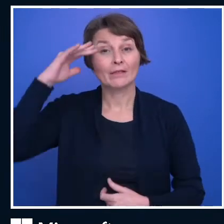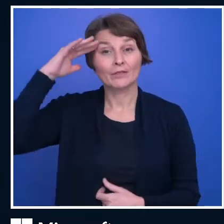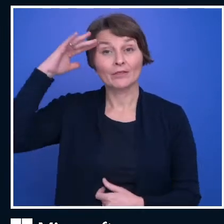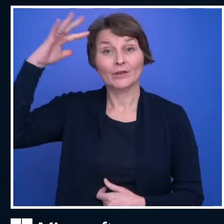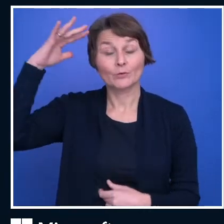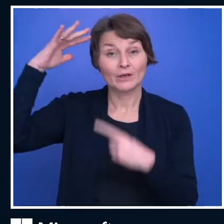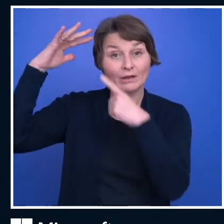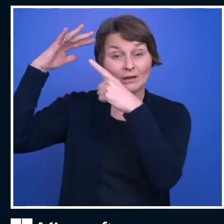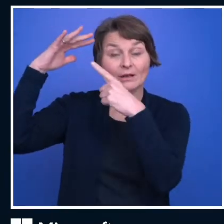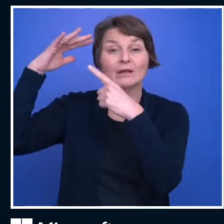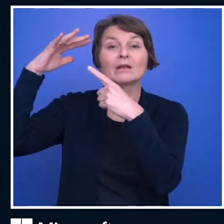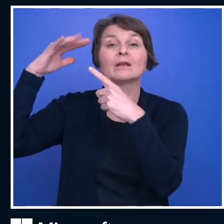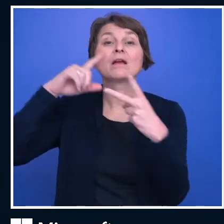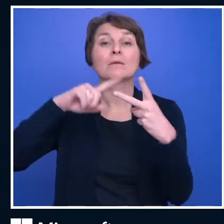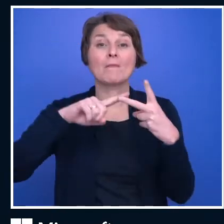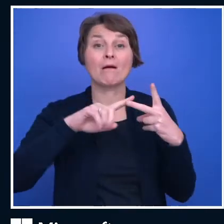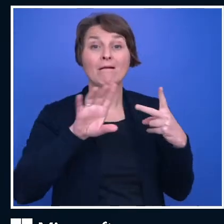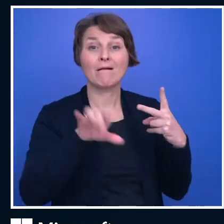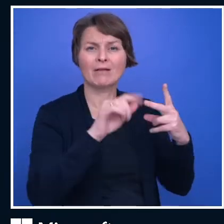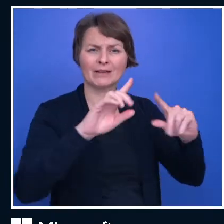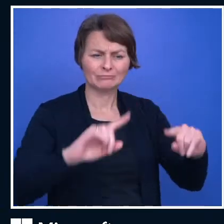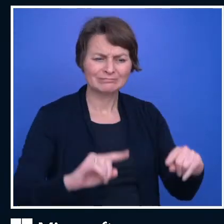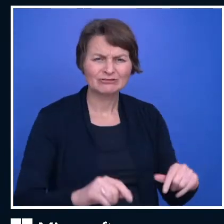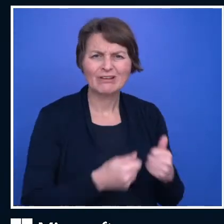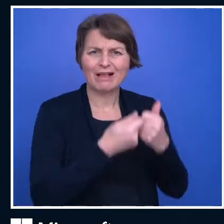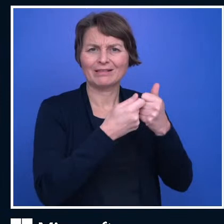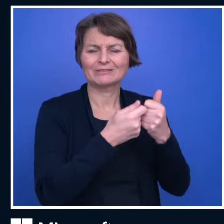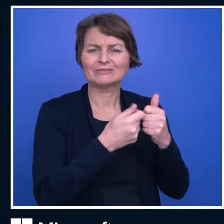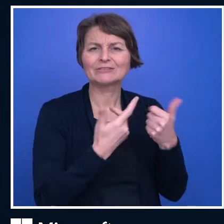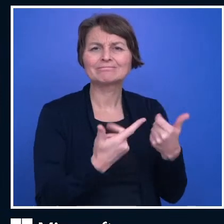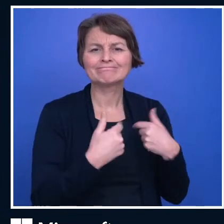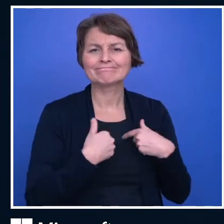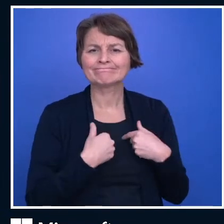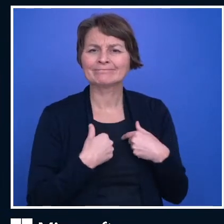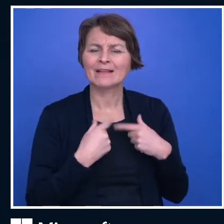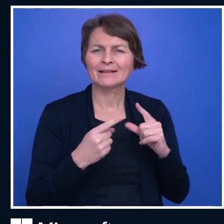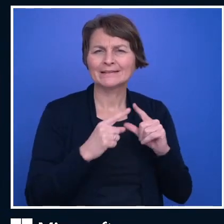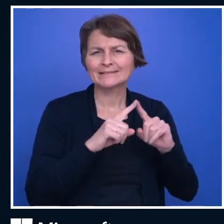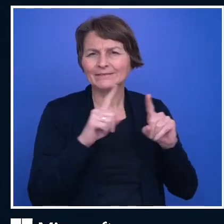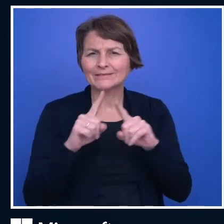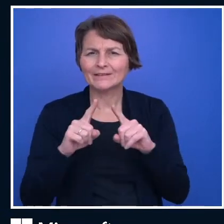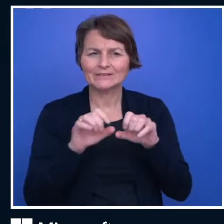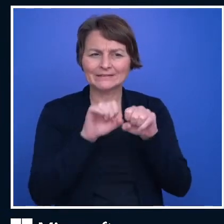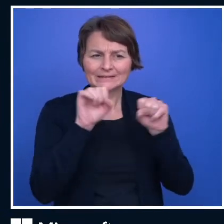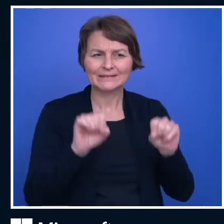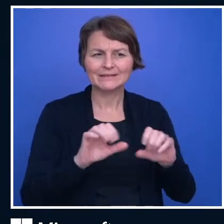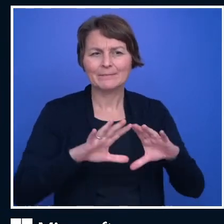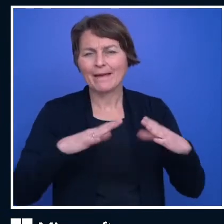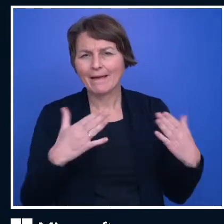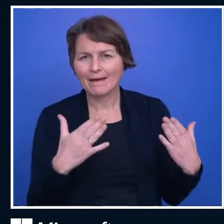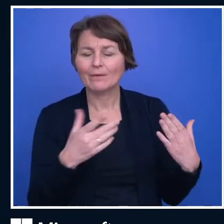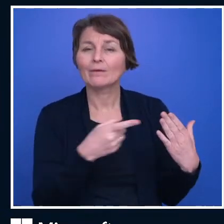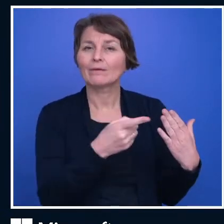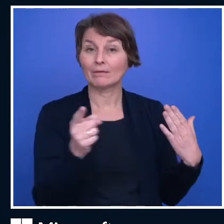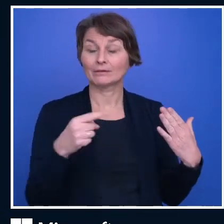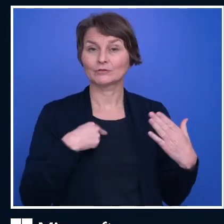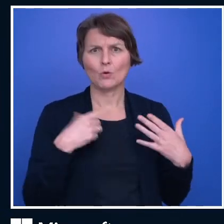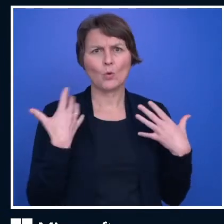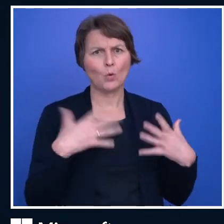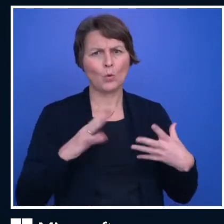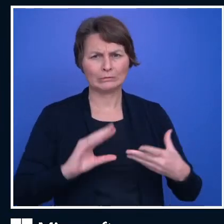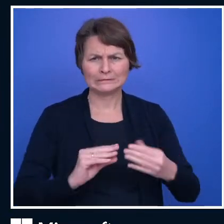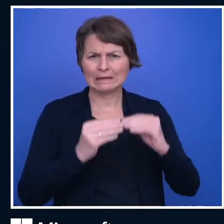challenges, still the dialogue systems and conversational AI is the most challenging, because